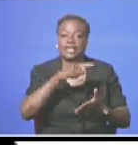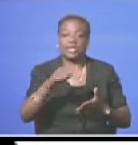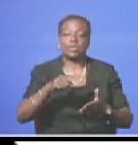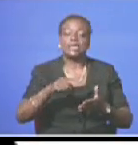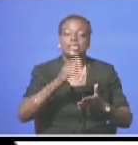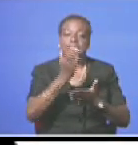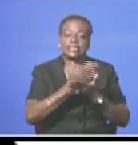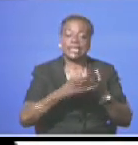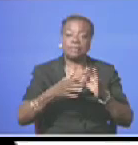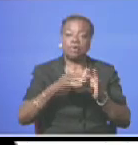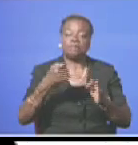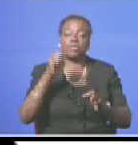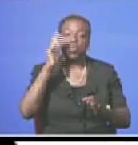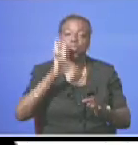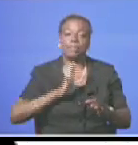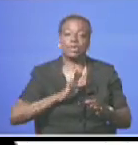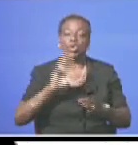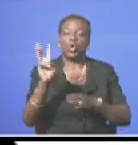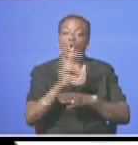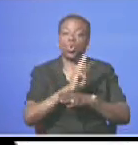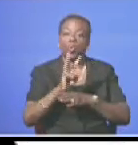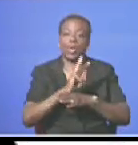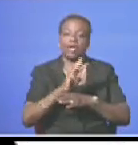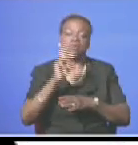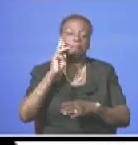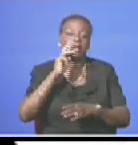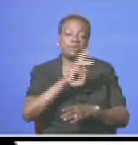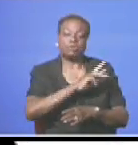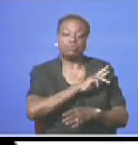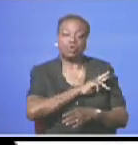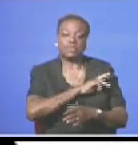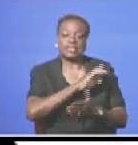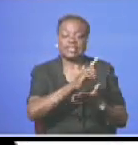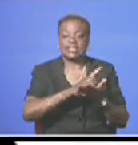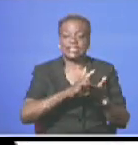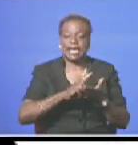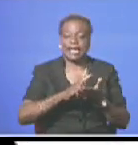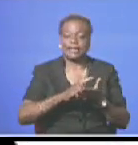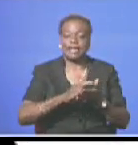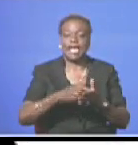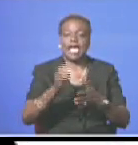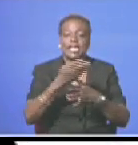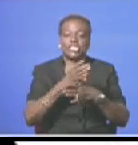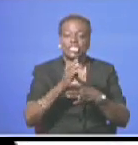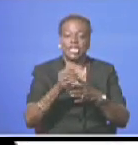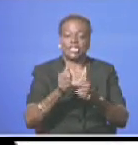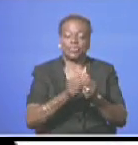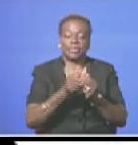Rose designs and shares this journey with her. Jiminita Swain, ZNS Network News.